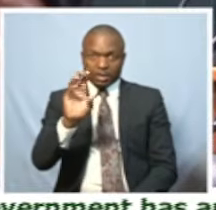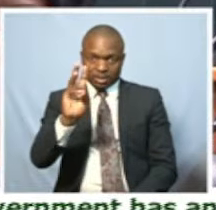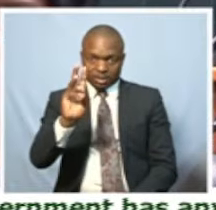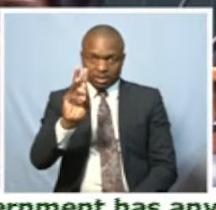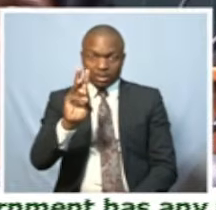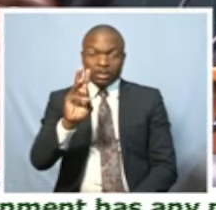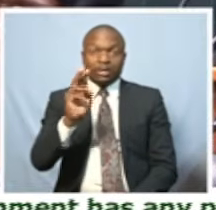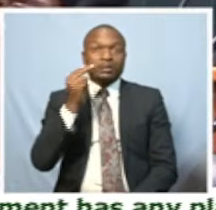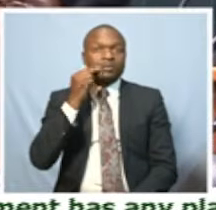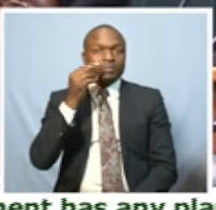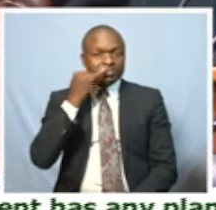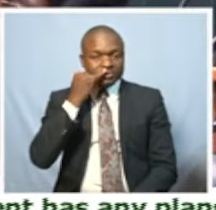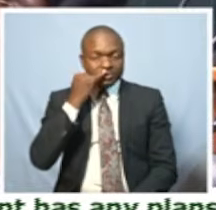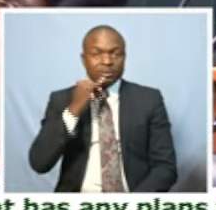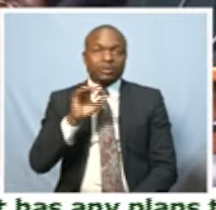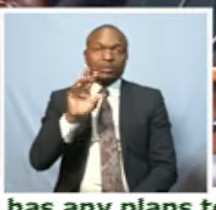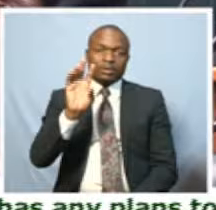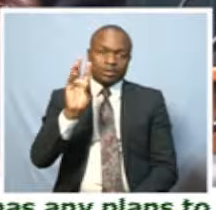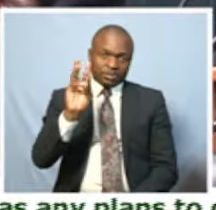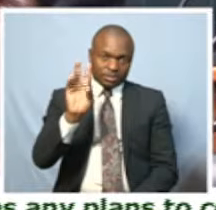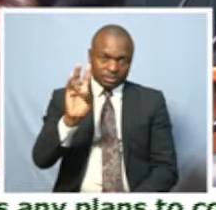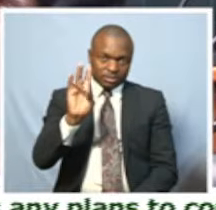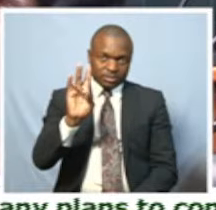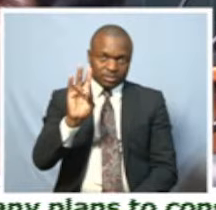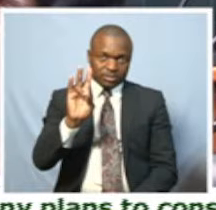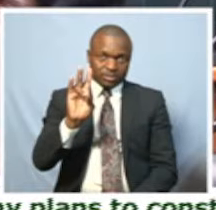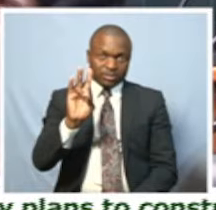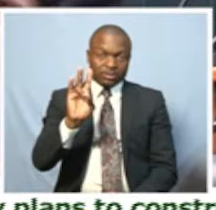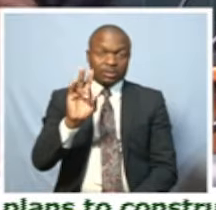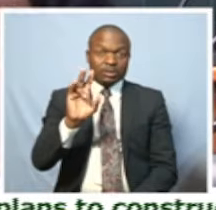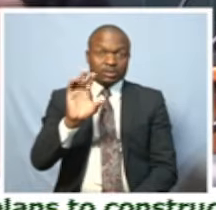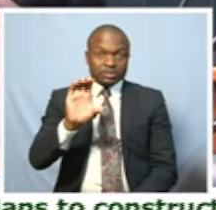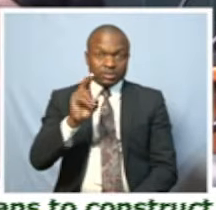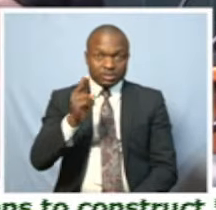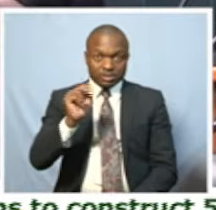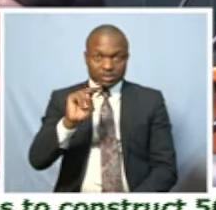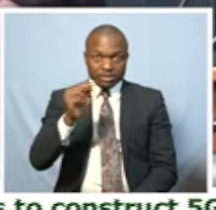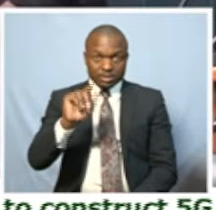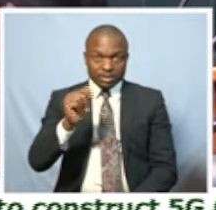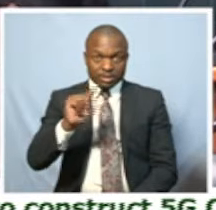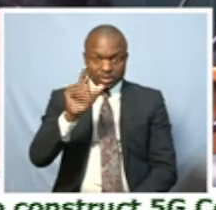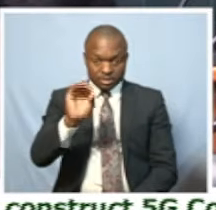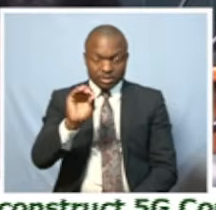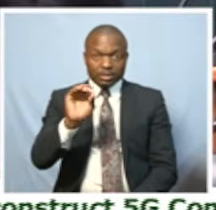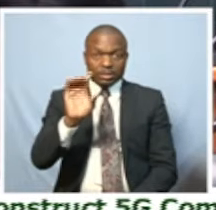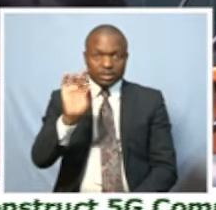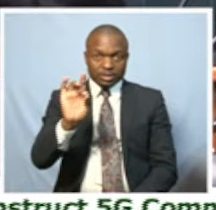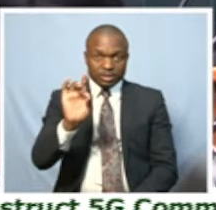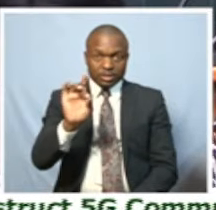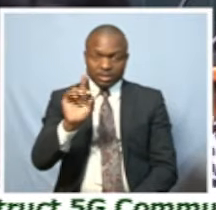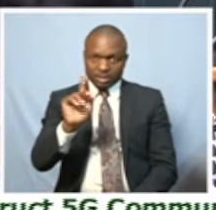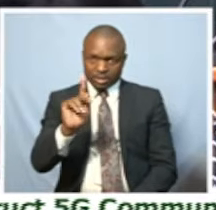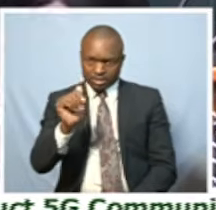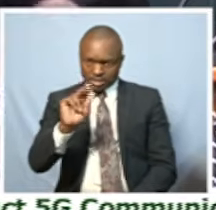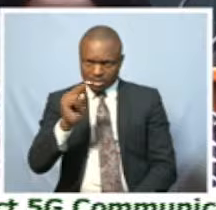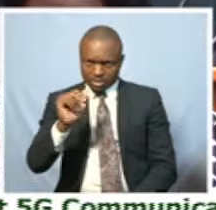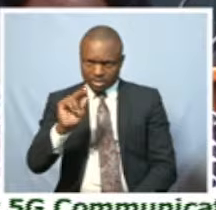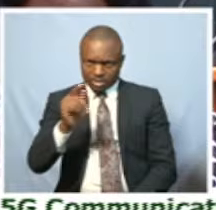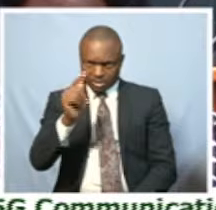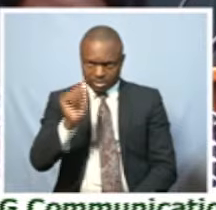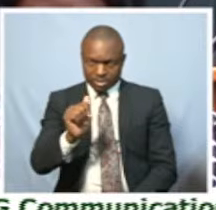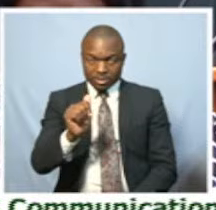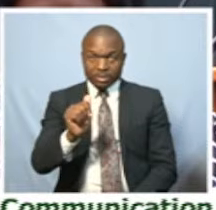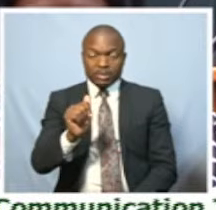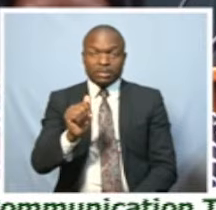6, Nabwalia. 7, Changalilo. 8, Kashaita.